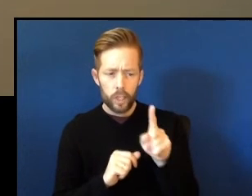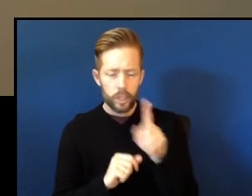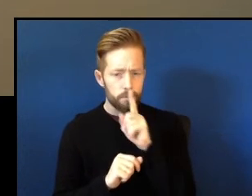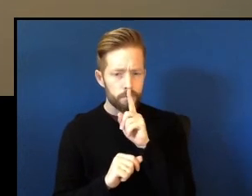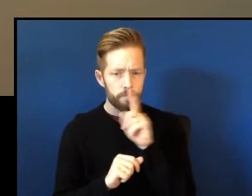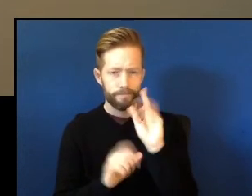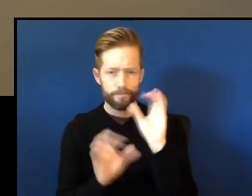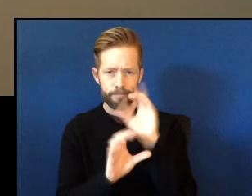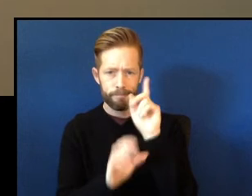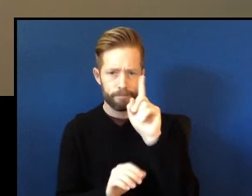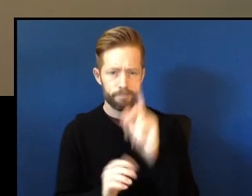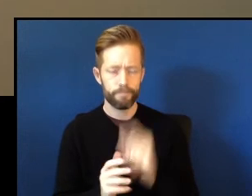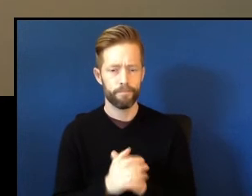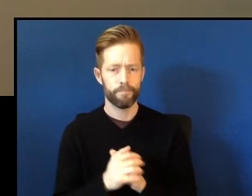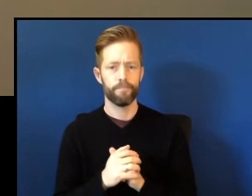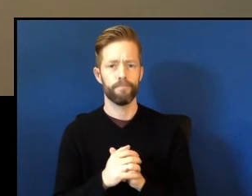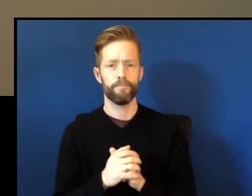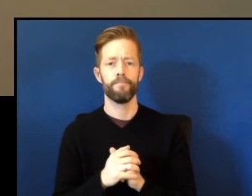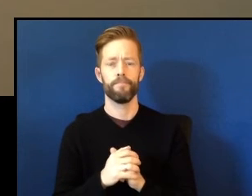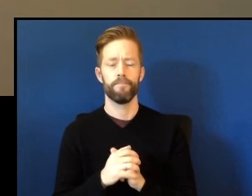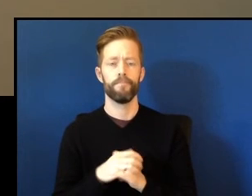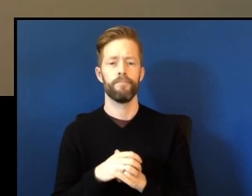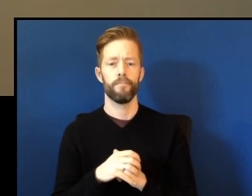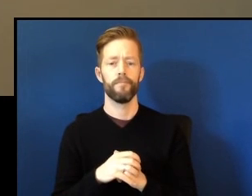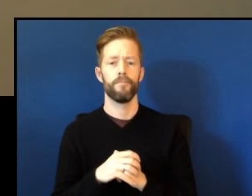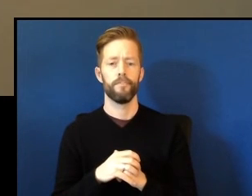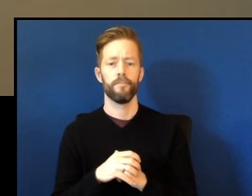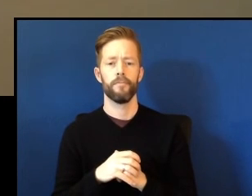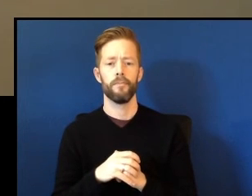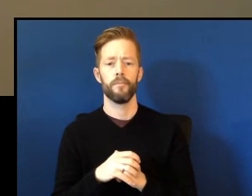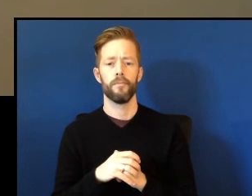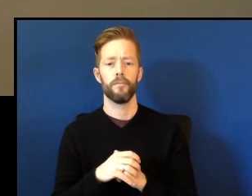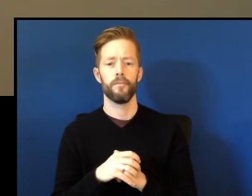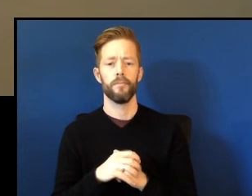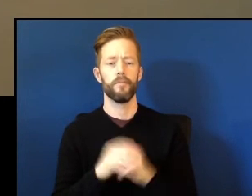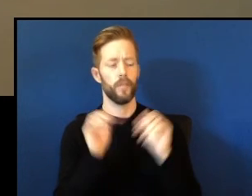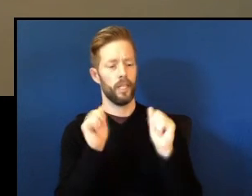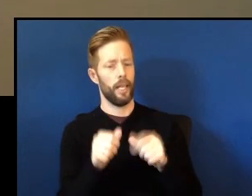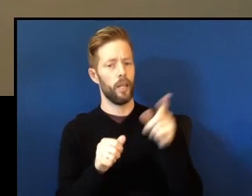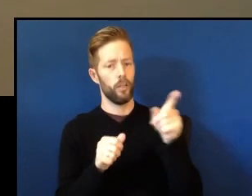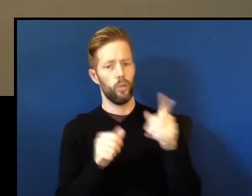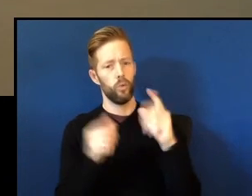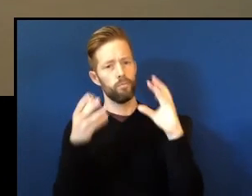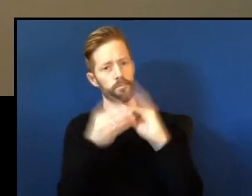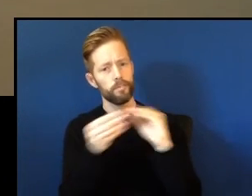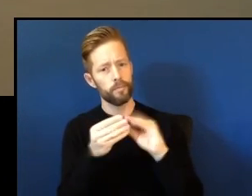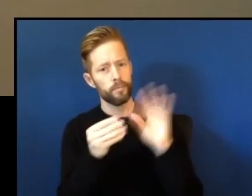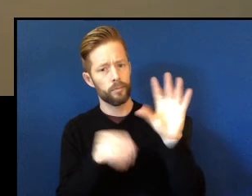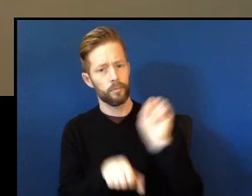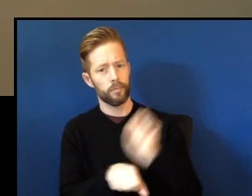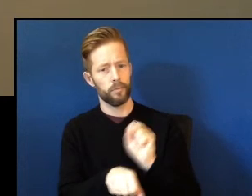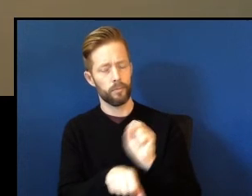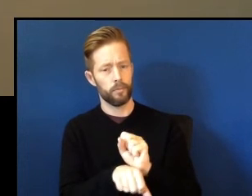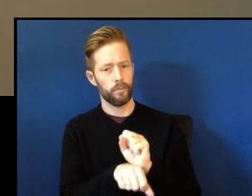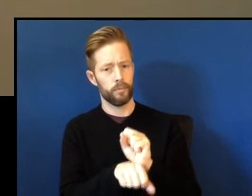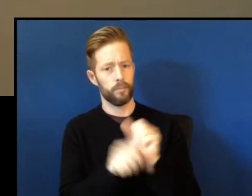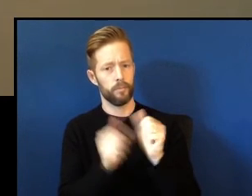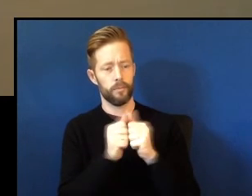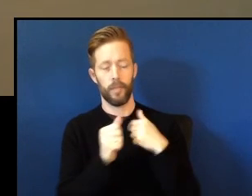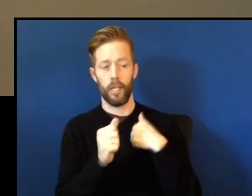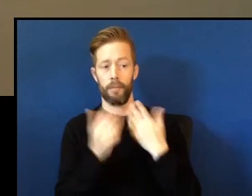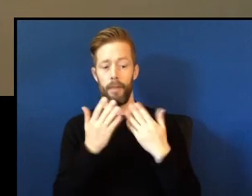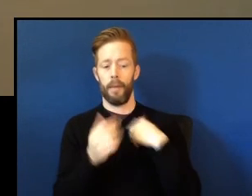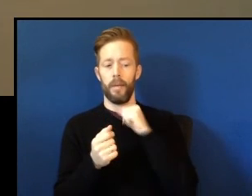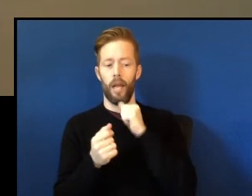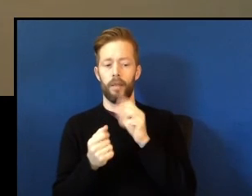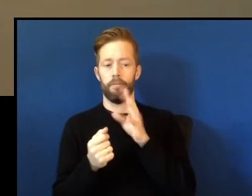me see if I can find it because there was, okay. Can you talk about your work with, and I might not say